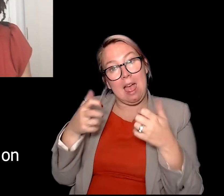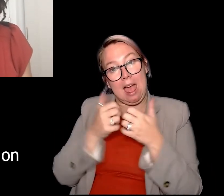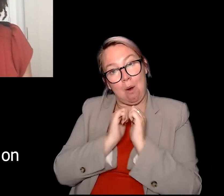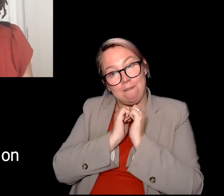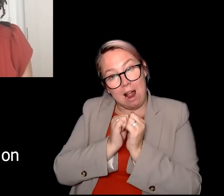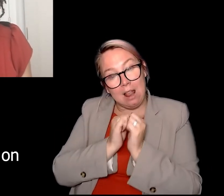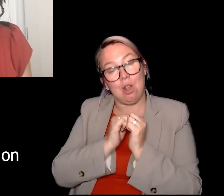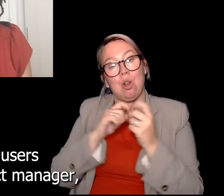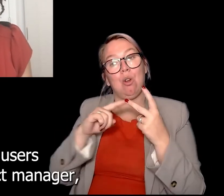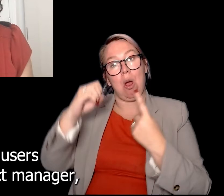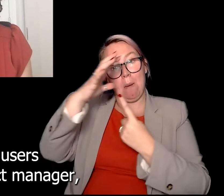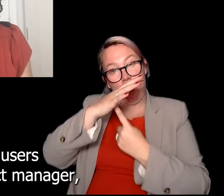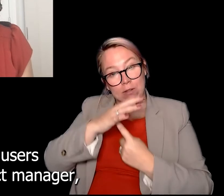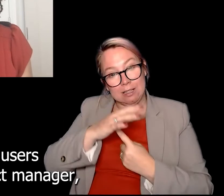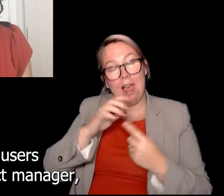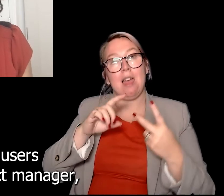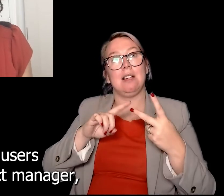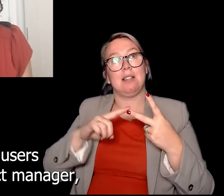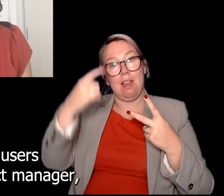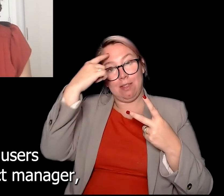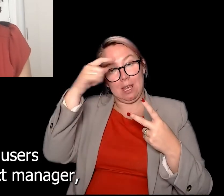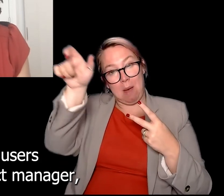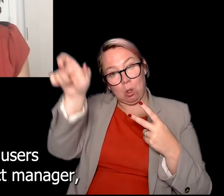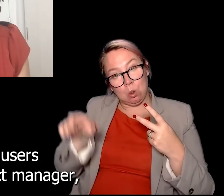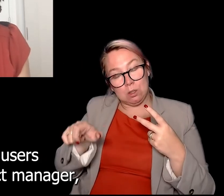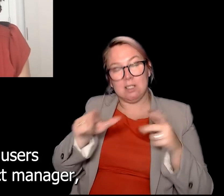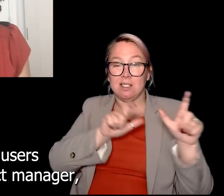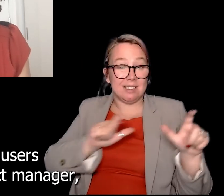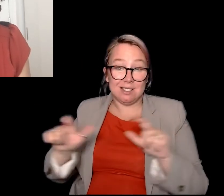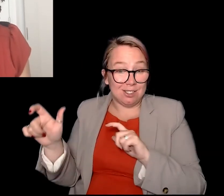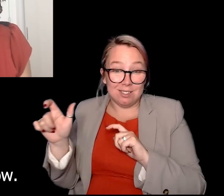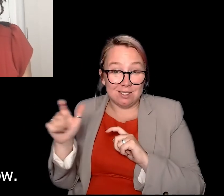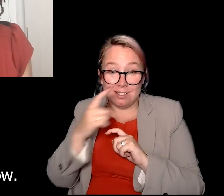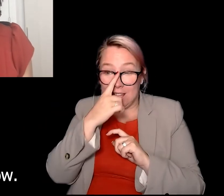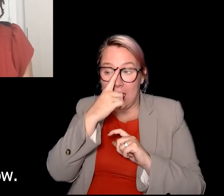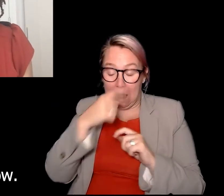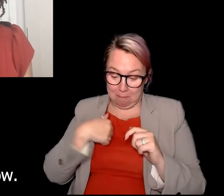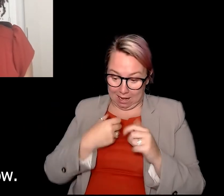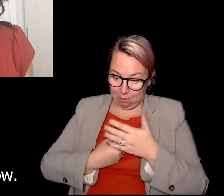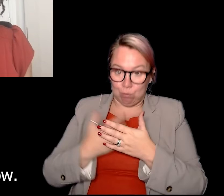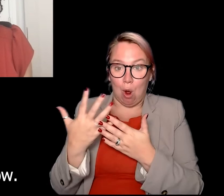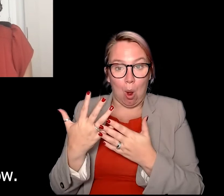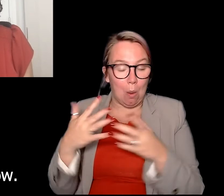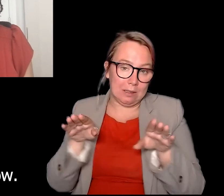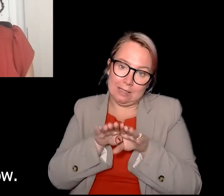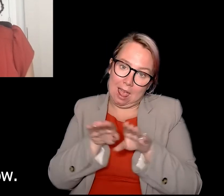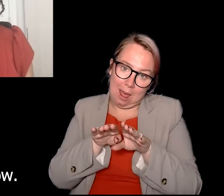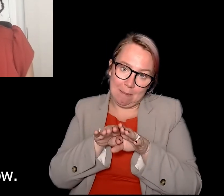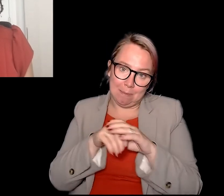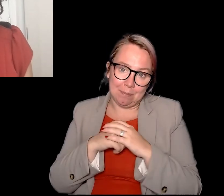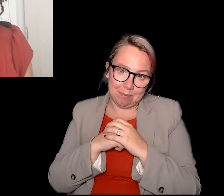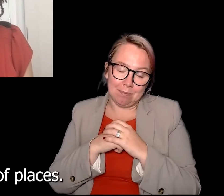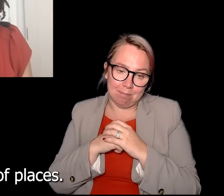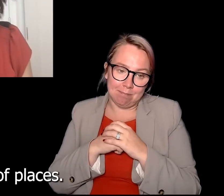guide what I work on and how I work on and how I value and prioritize users and make decisions as a product manager kind of stay consistent even as I learn